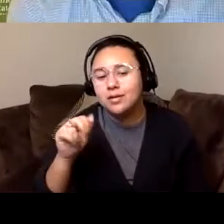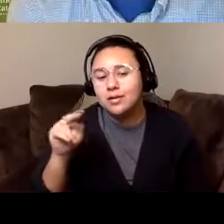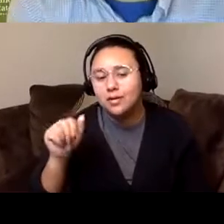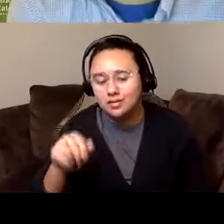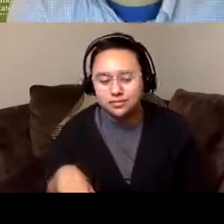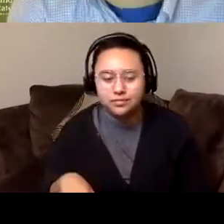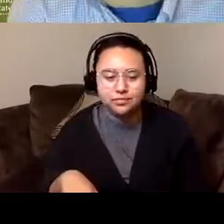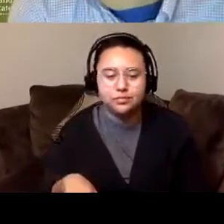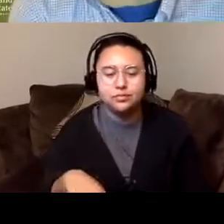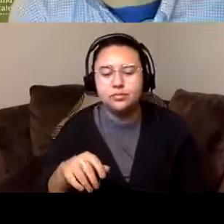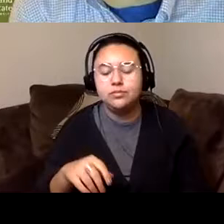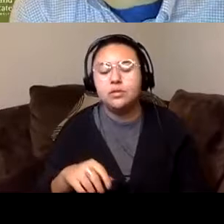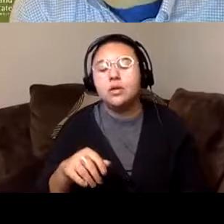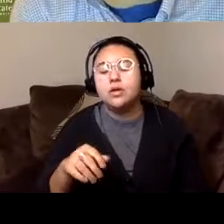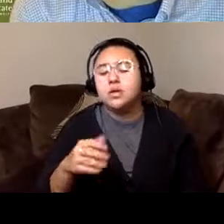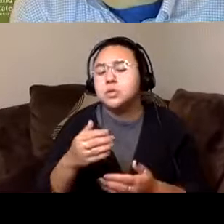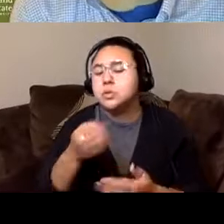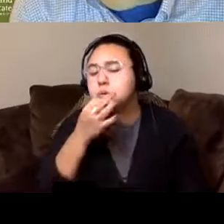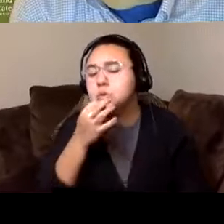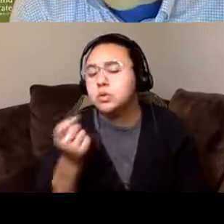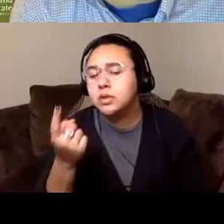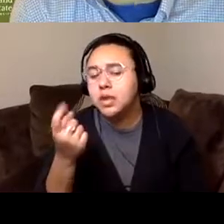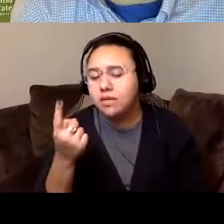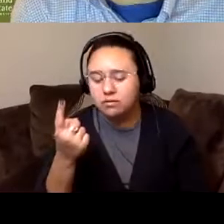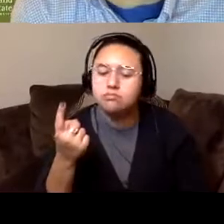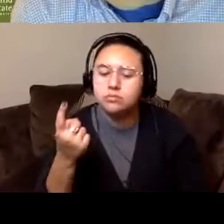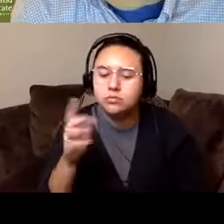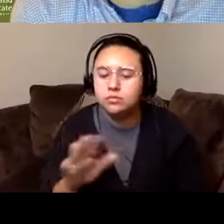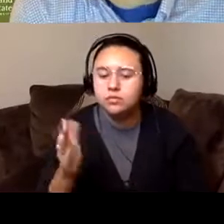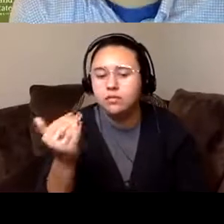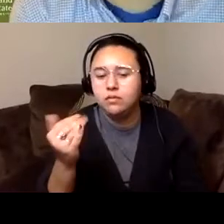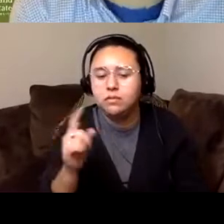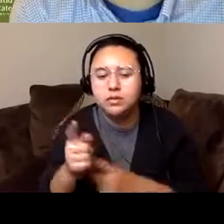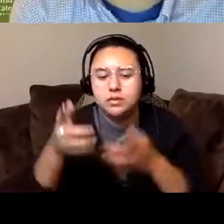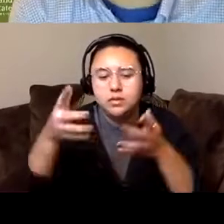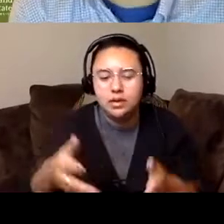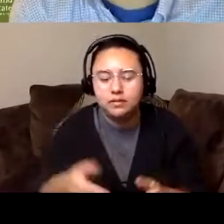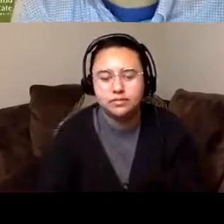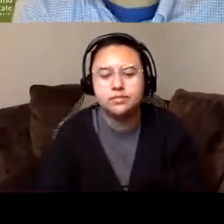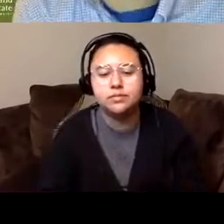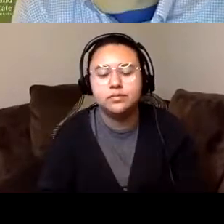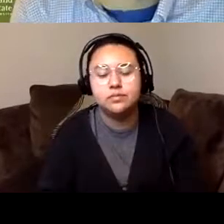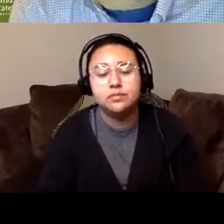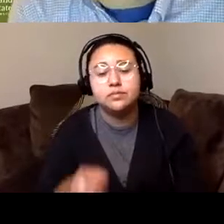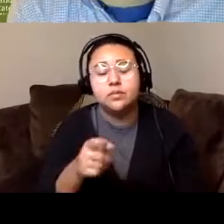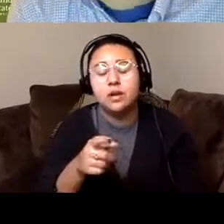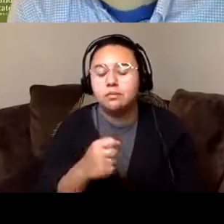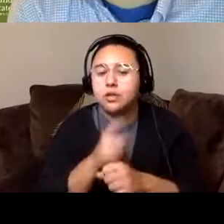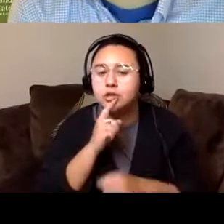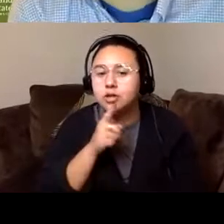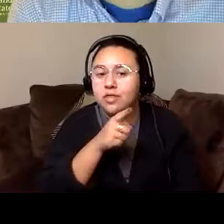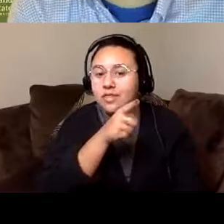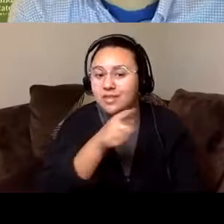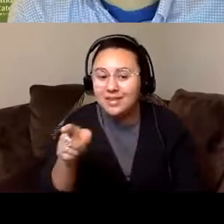o'clock, so we have about 15 minutes here. So I want to make sure that this great panel can answer some of your